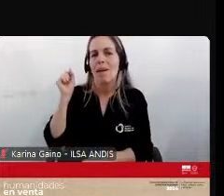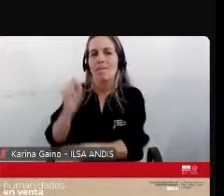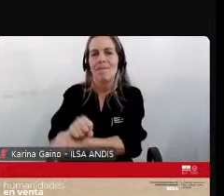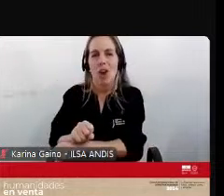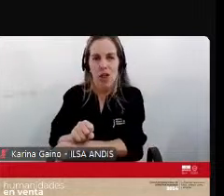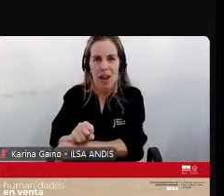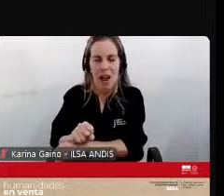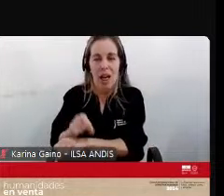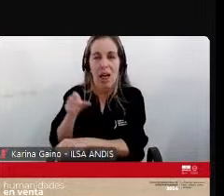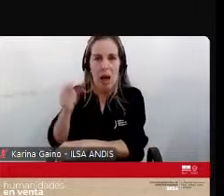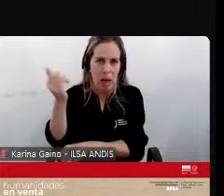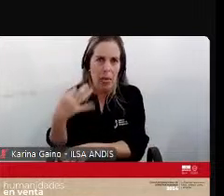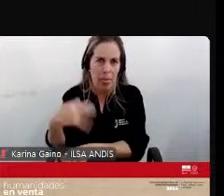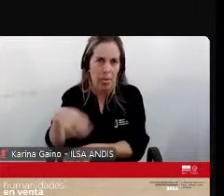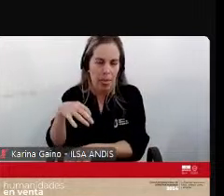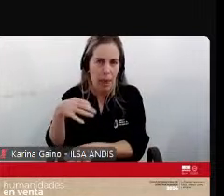are